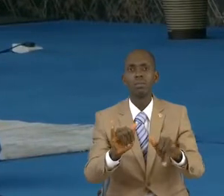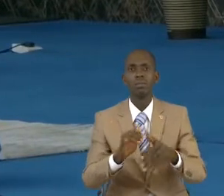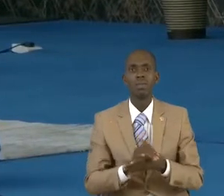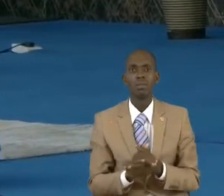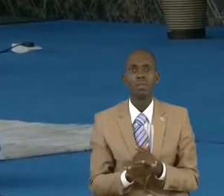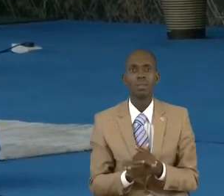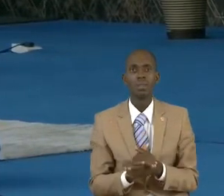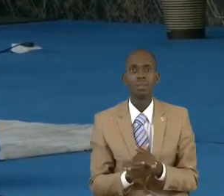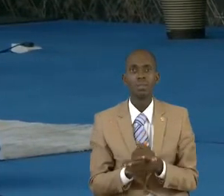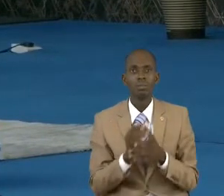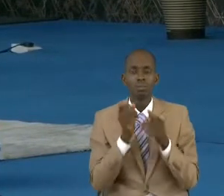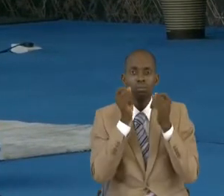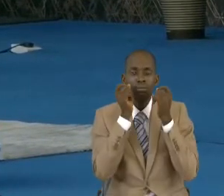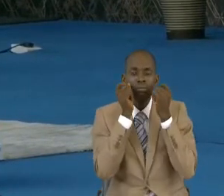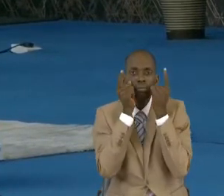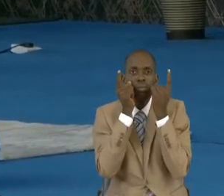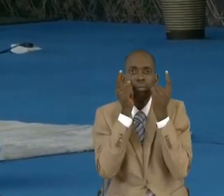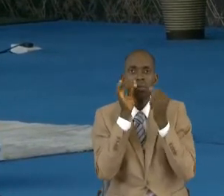Surprisingly,